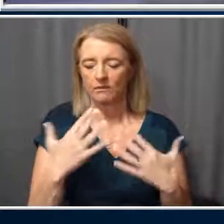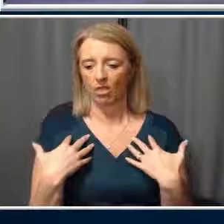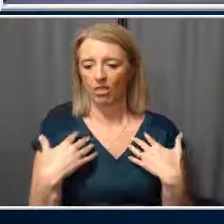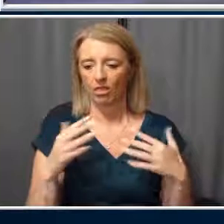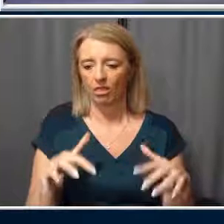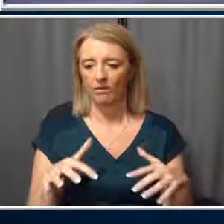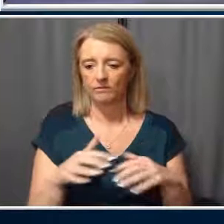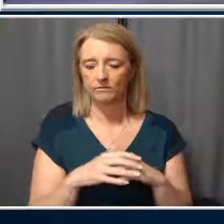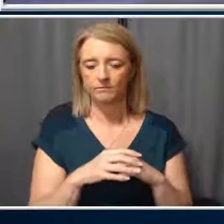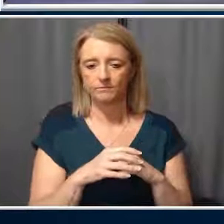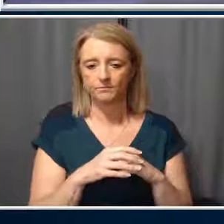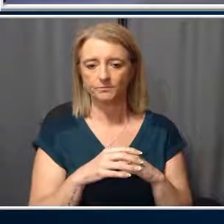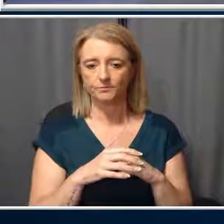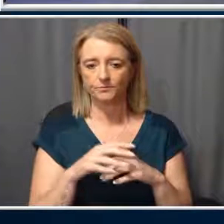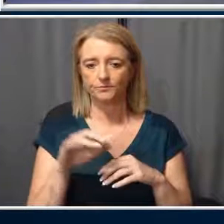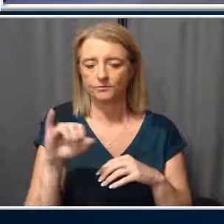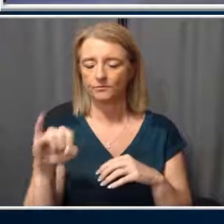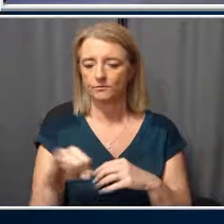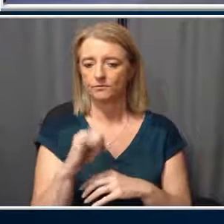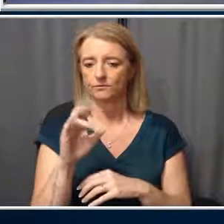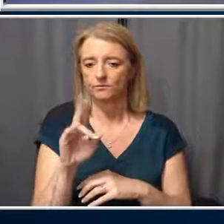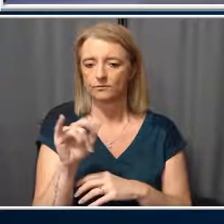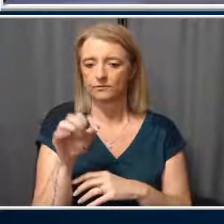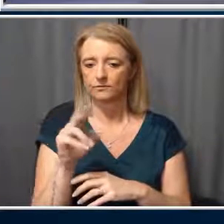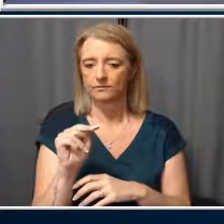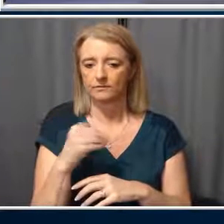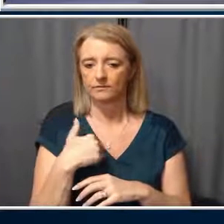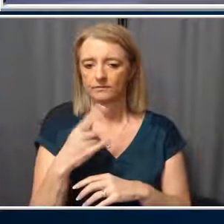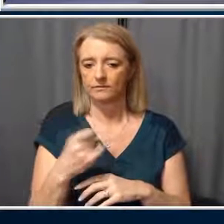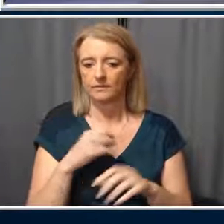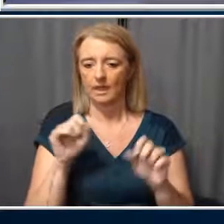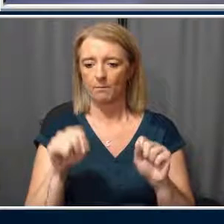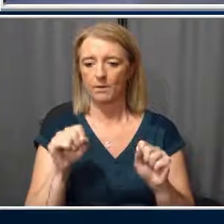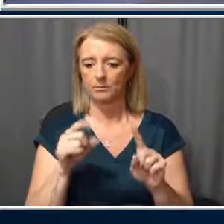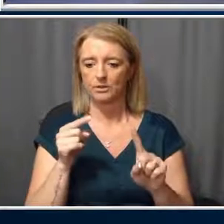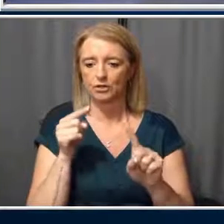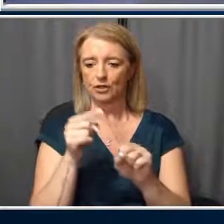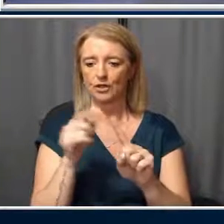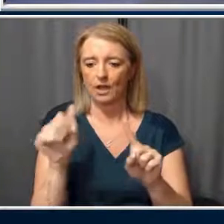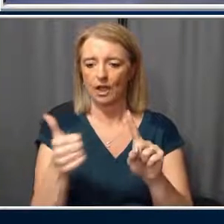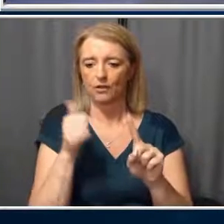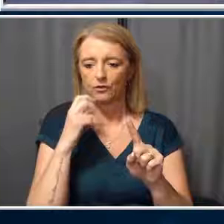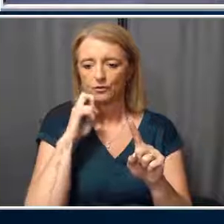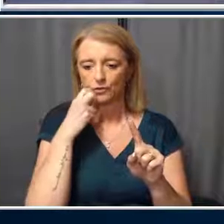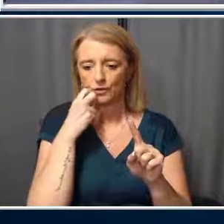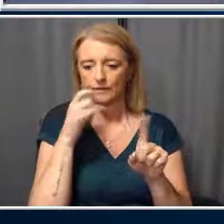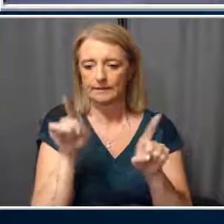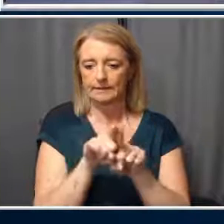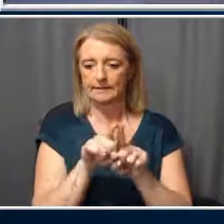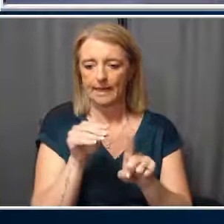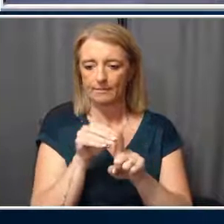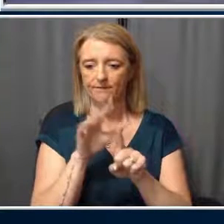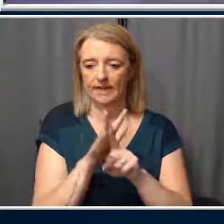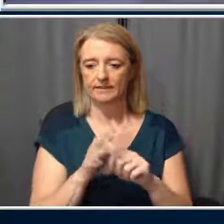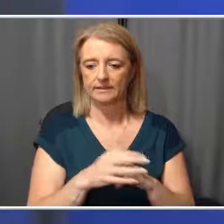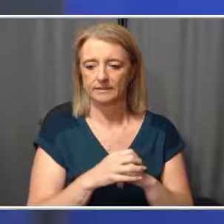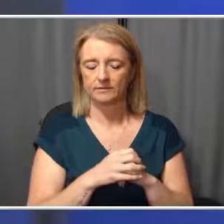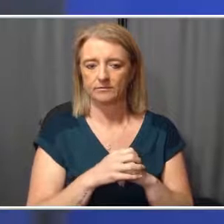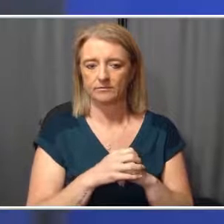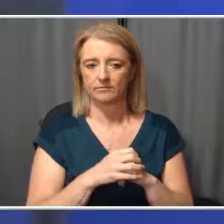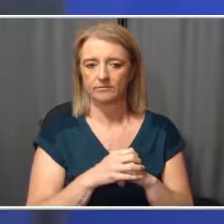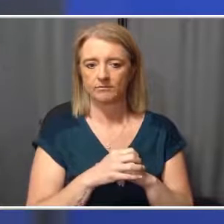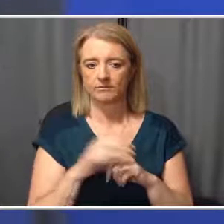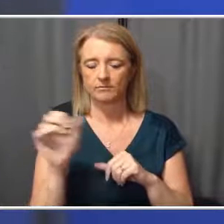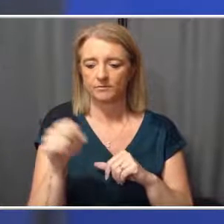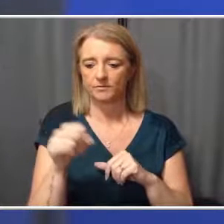particular. So there's several different pain generating sites, and that's what we frequently see is we operate on one site, improve that site, and then we discover that there's